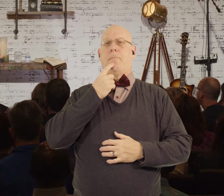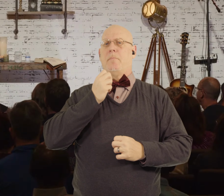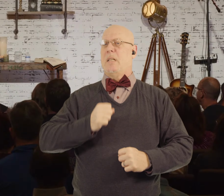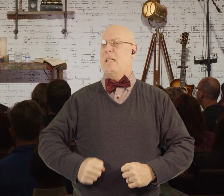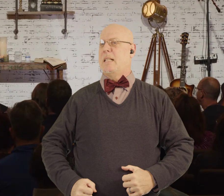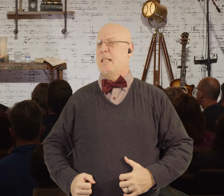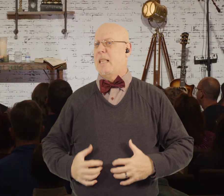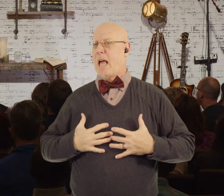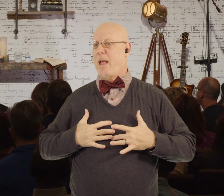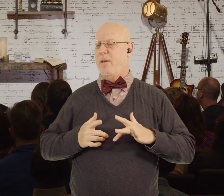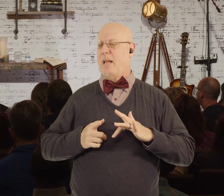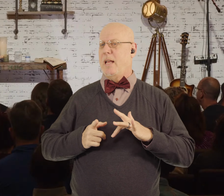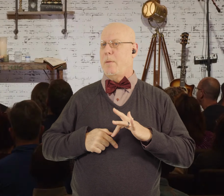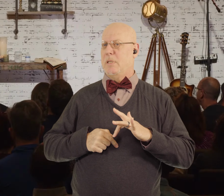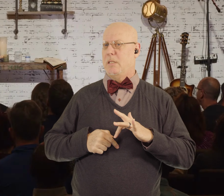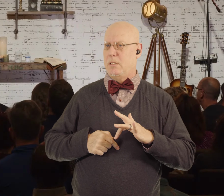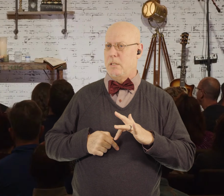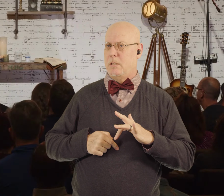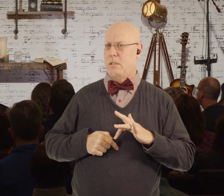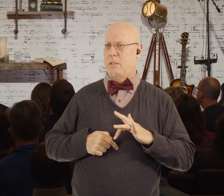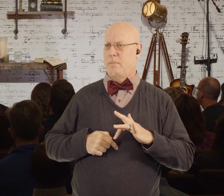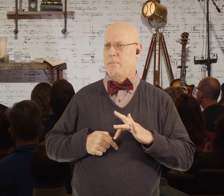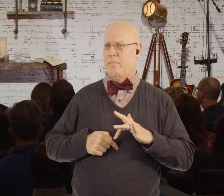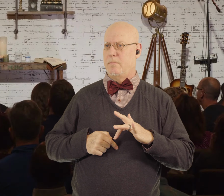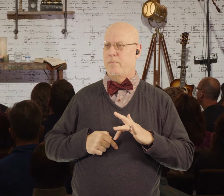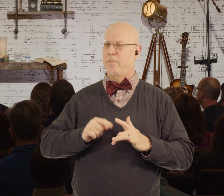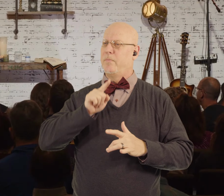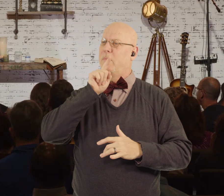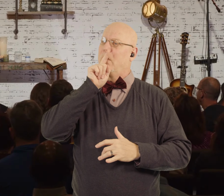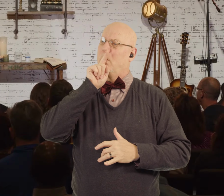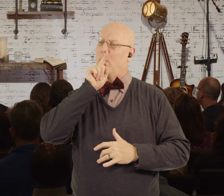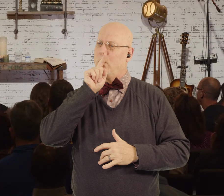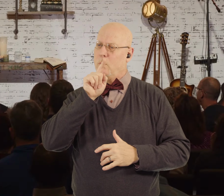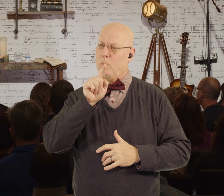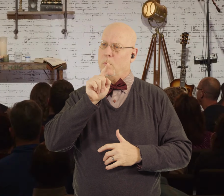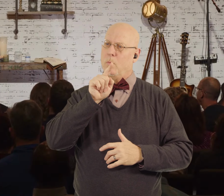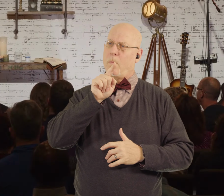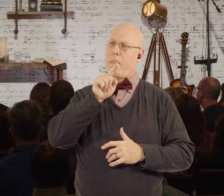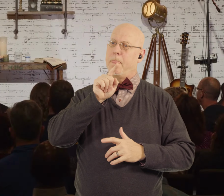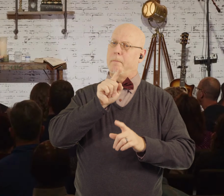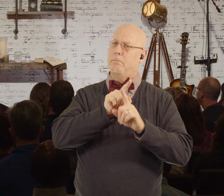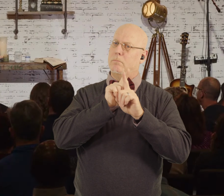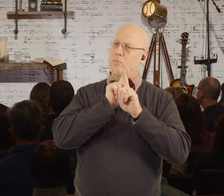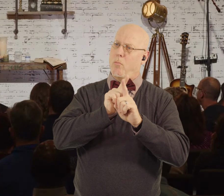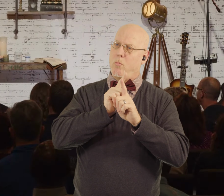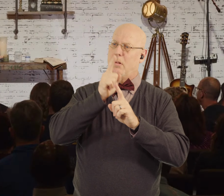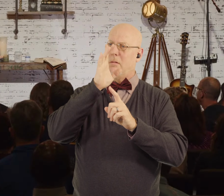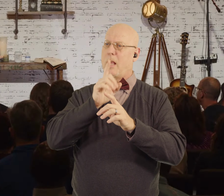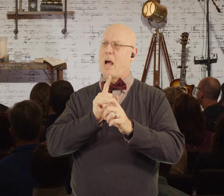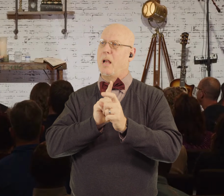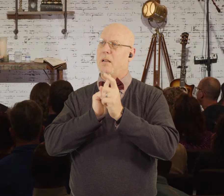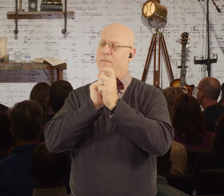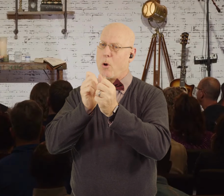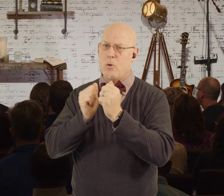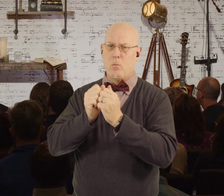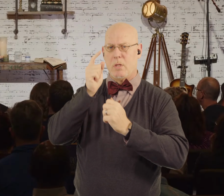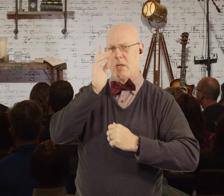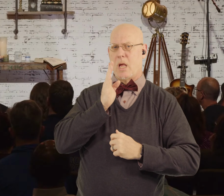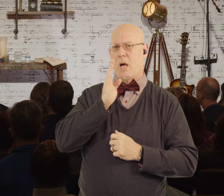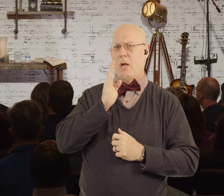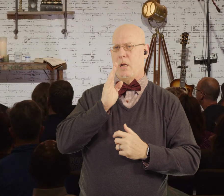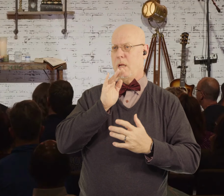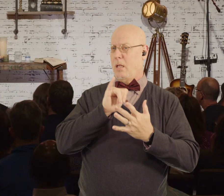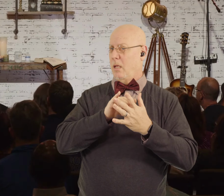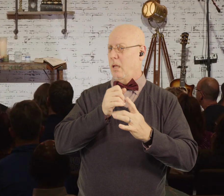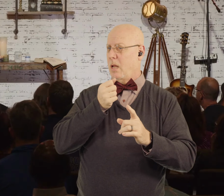there's life absence, like a true walk with God and devotion